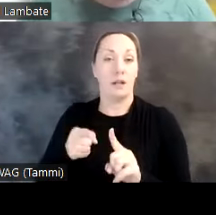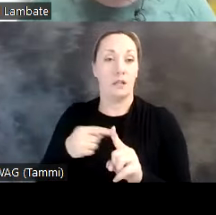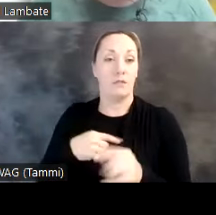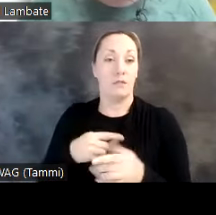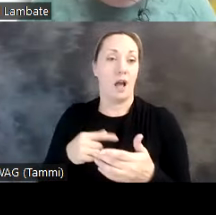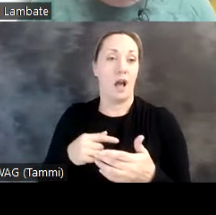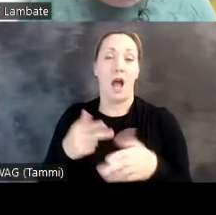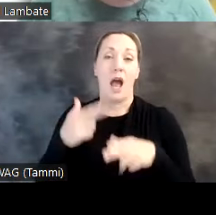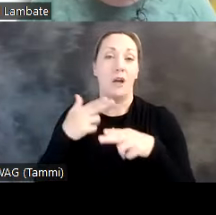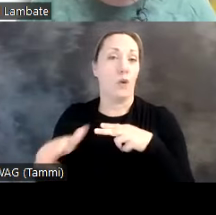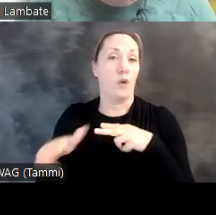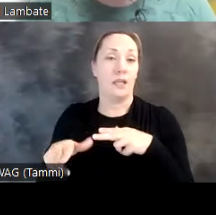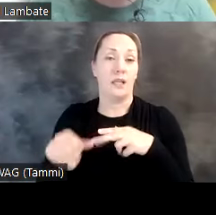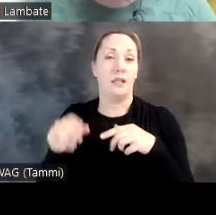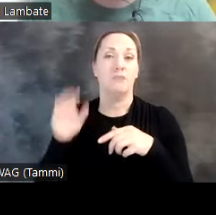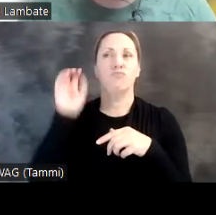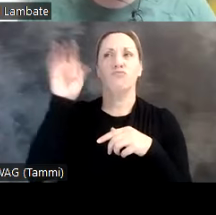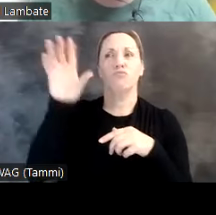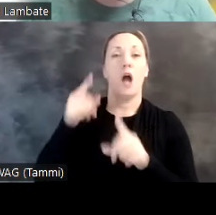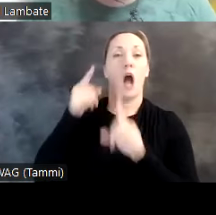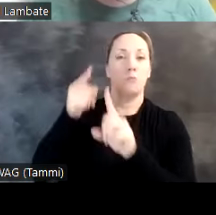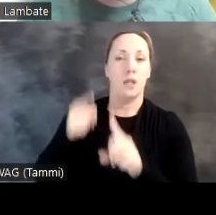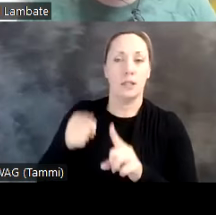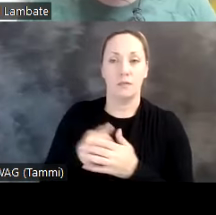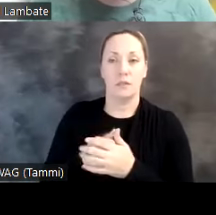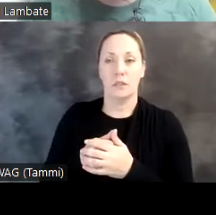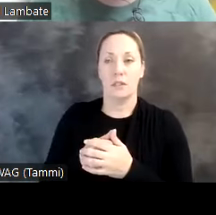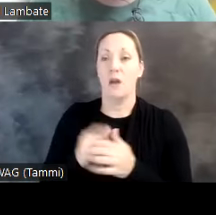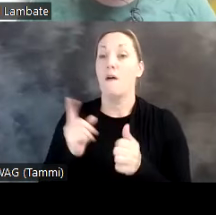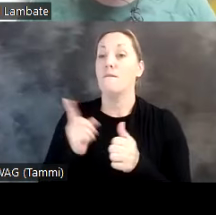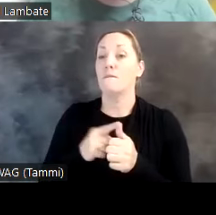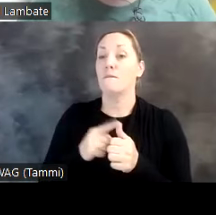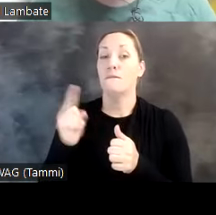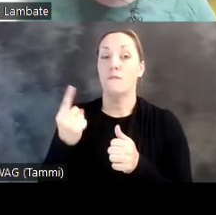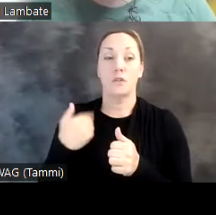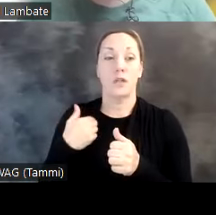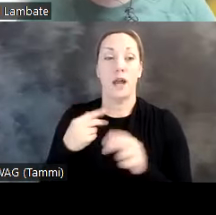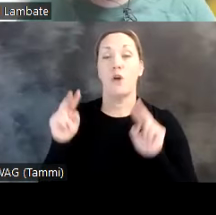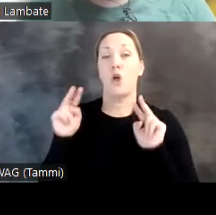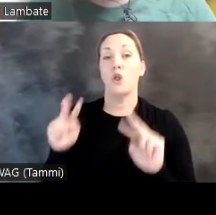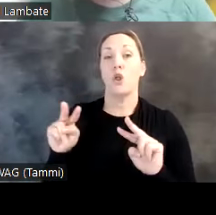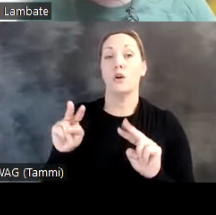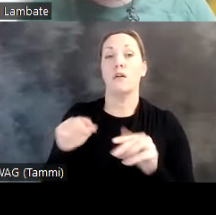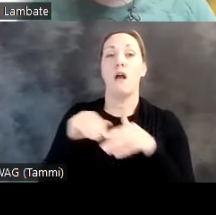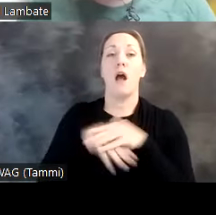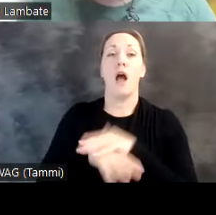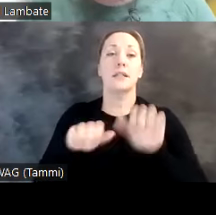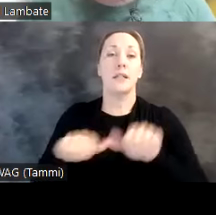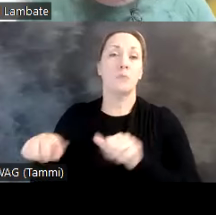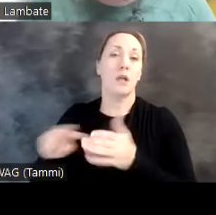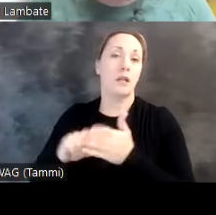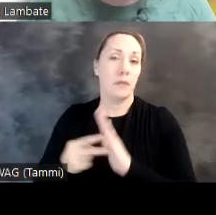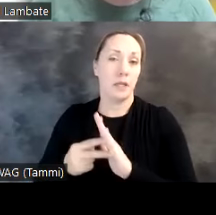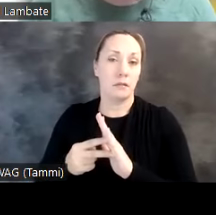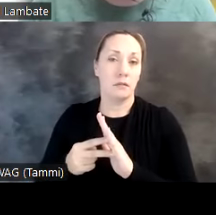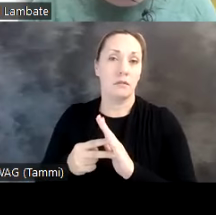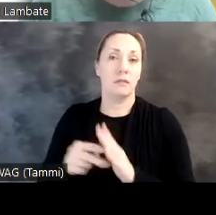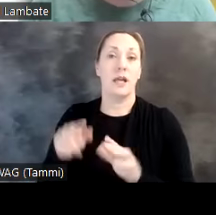read out the objectives. So we'll first have a brief look on what accessibility is, then what